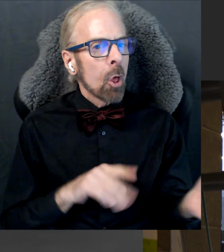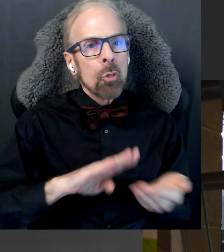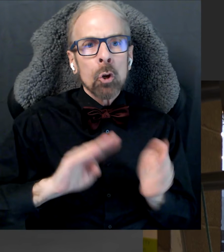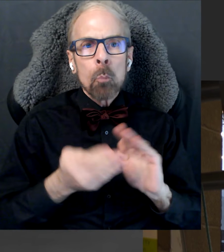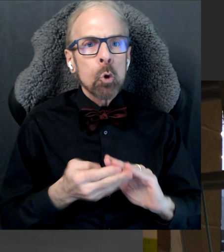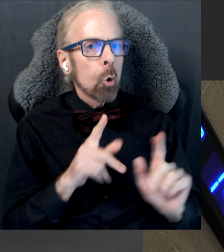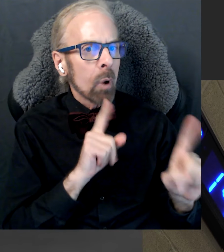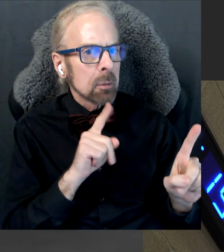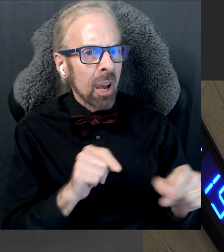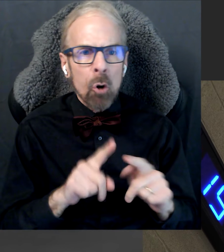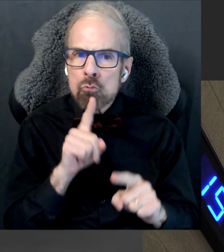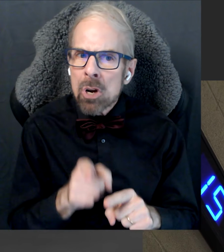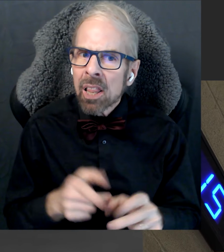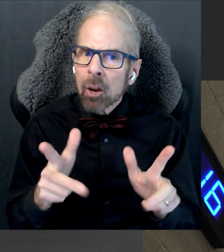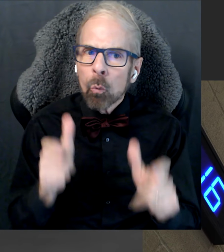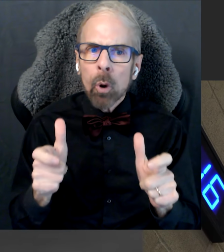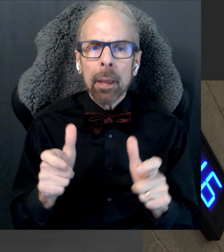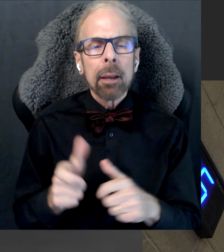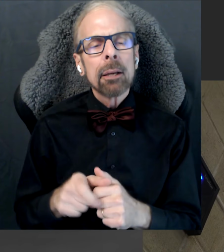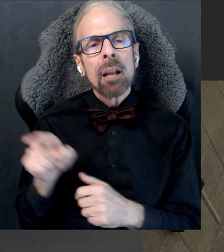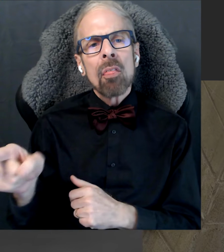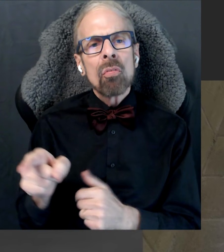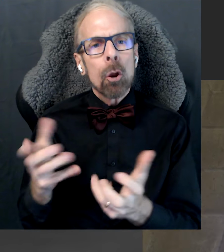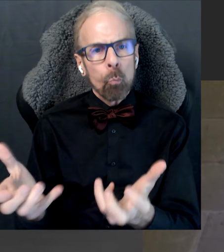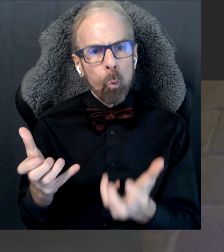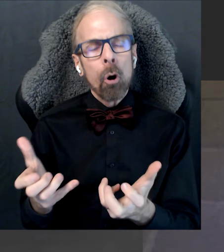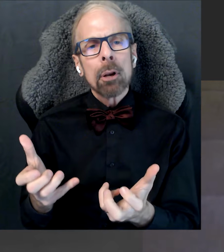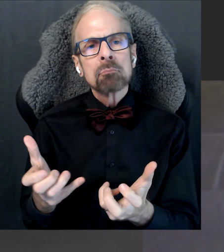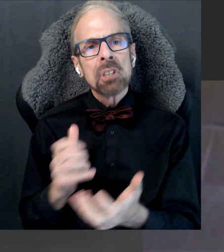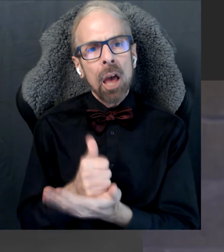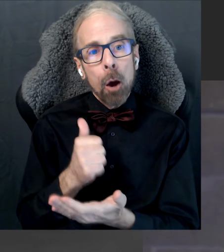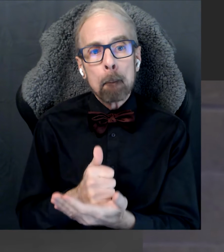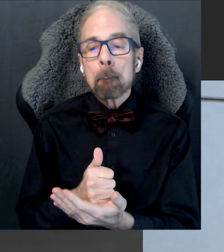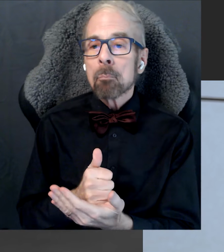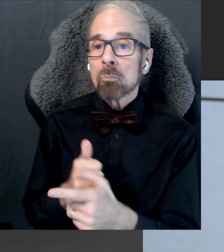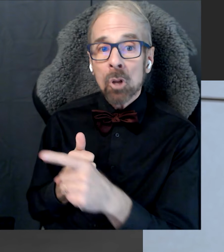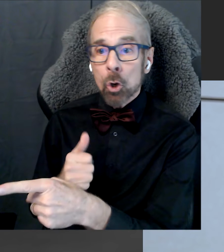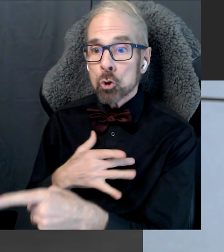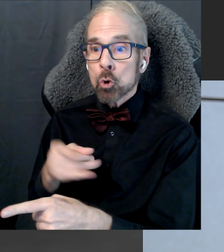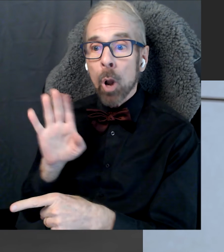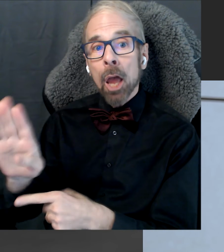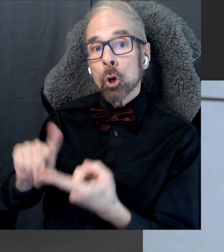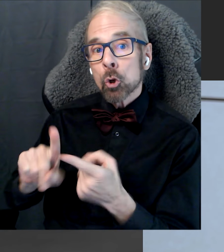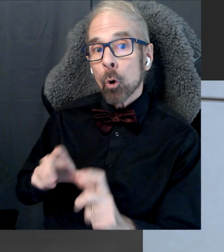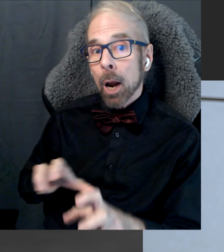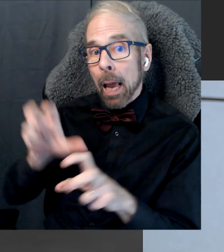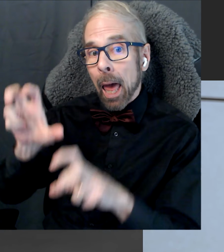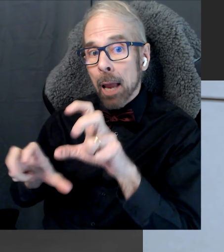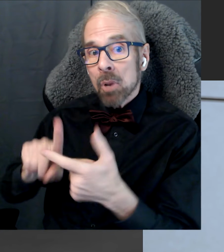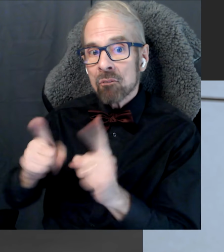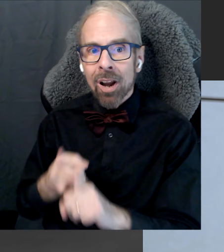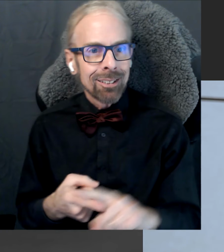community responded so quickly when and wanted to help. Do you like your climbing